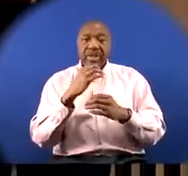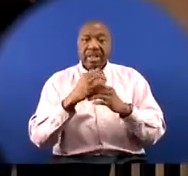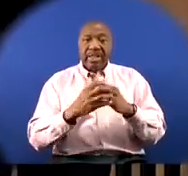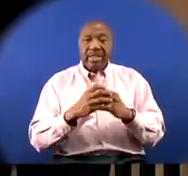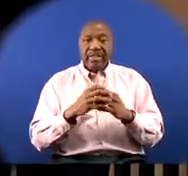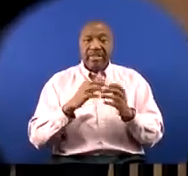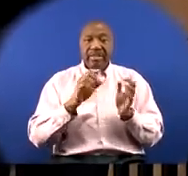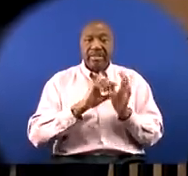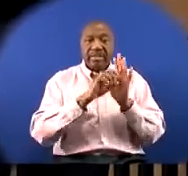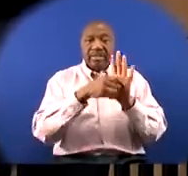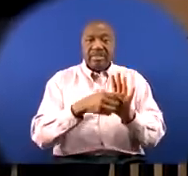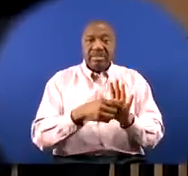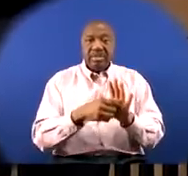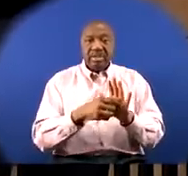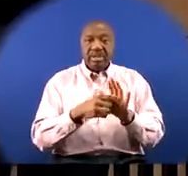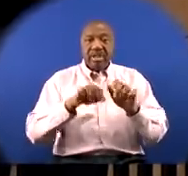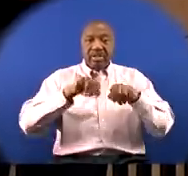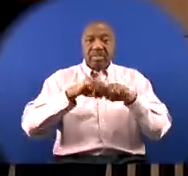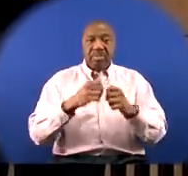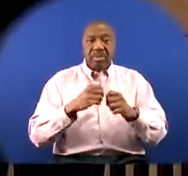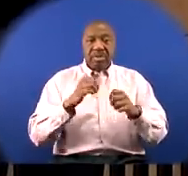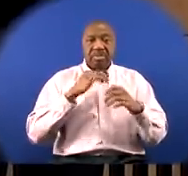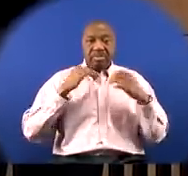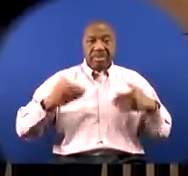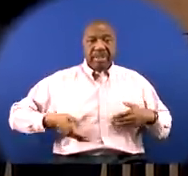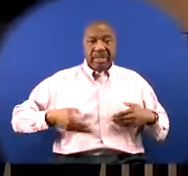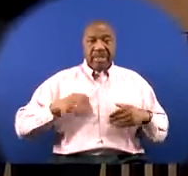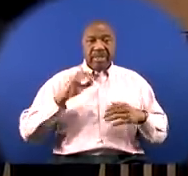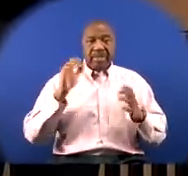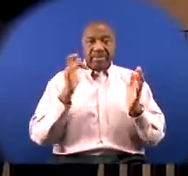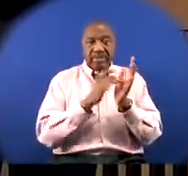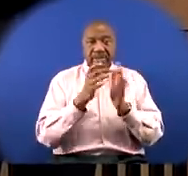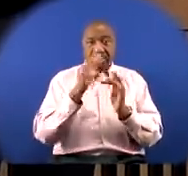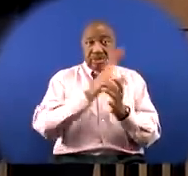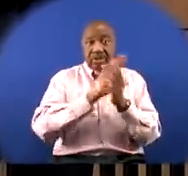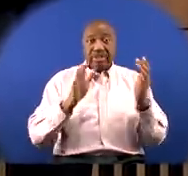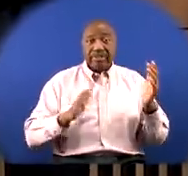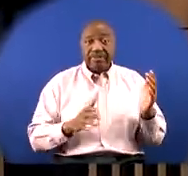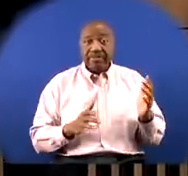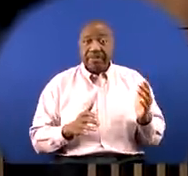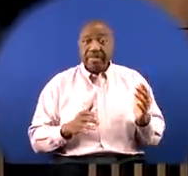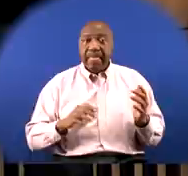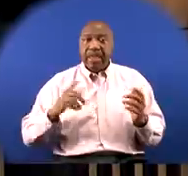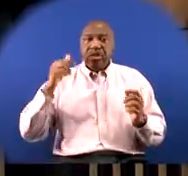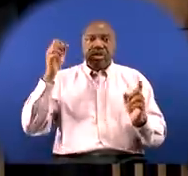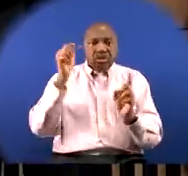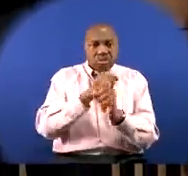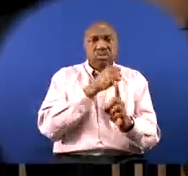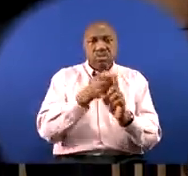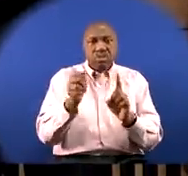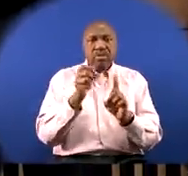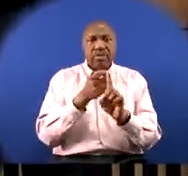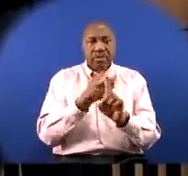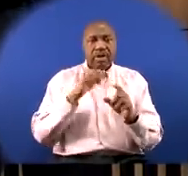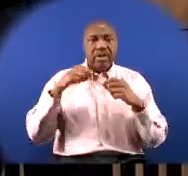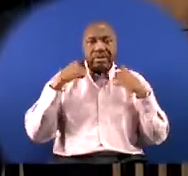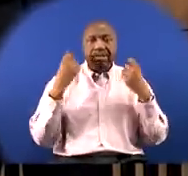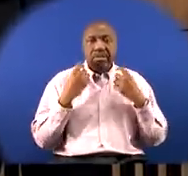Symbol of the broken body of the Lord Jesus Christ, the one who was wounded for our